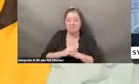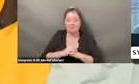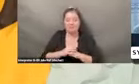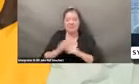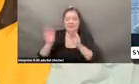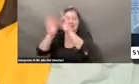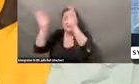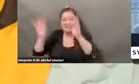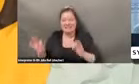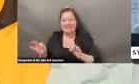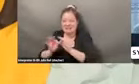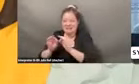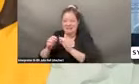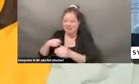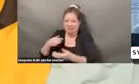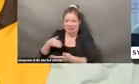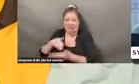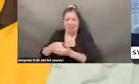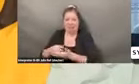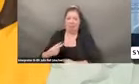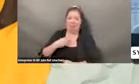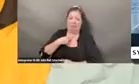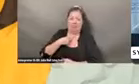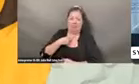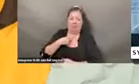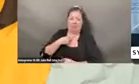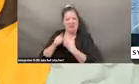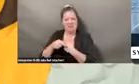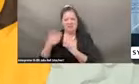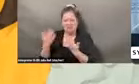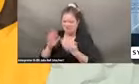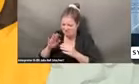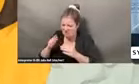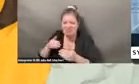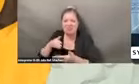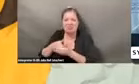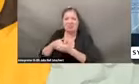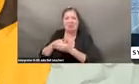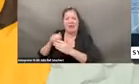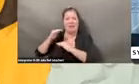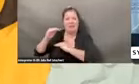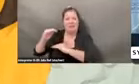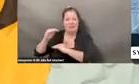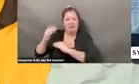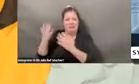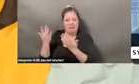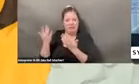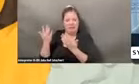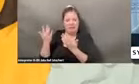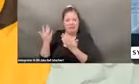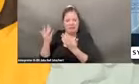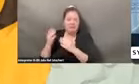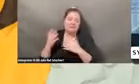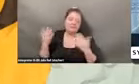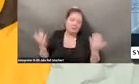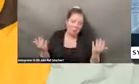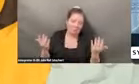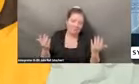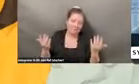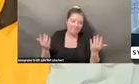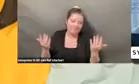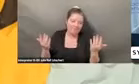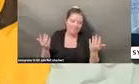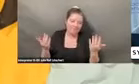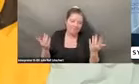possibilities, all the answer possibilities they could think of or they would need. So the first, providing